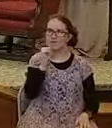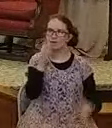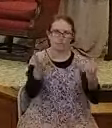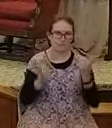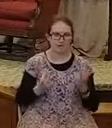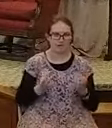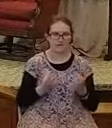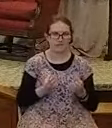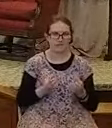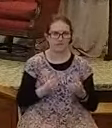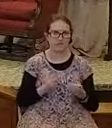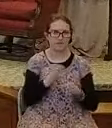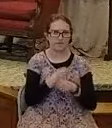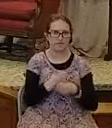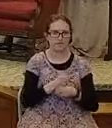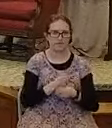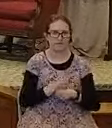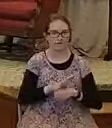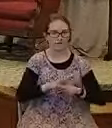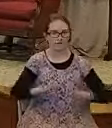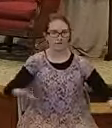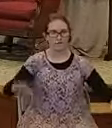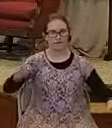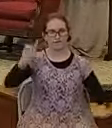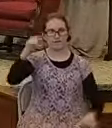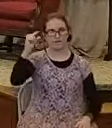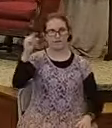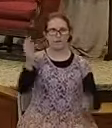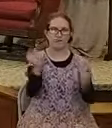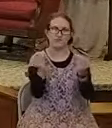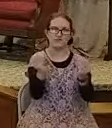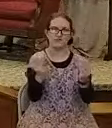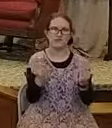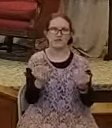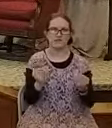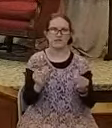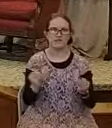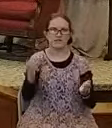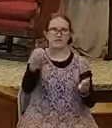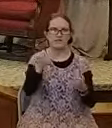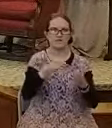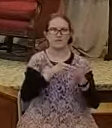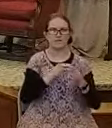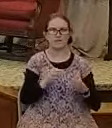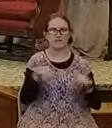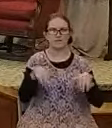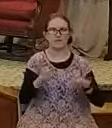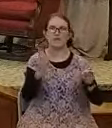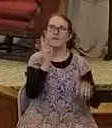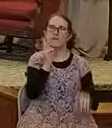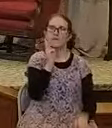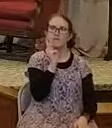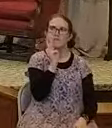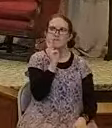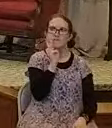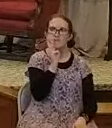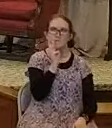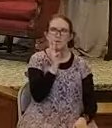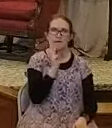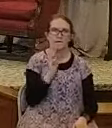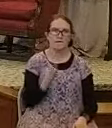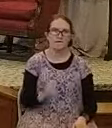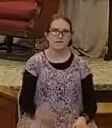shall not want. He maketh me to lie down in green pastures. He leadeth me beside the